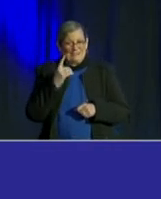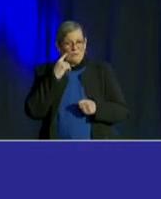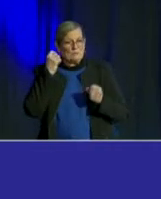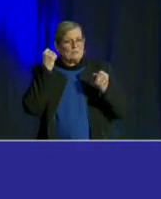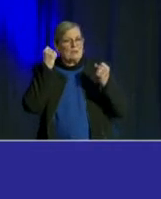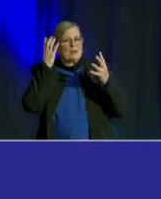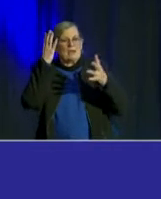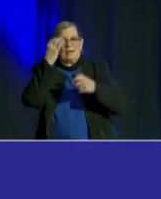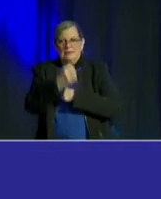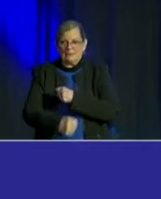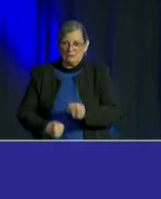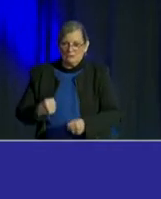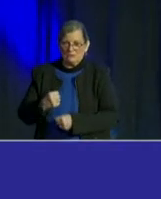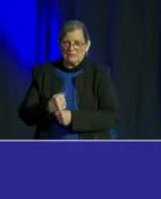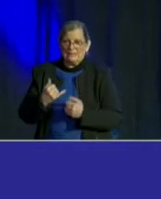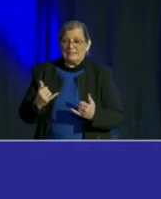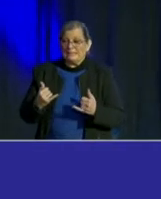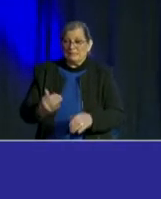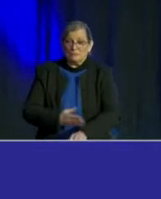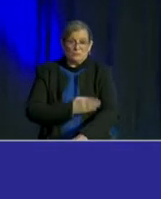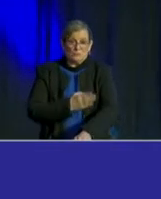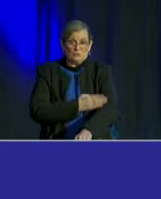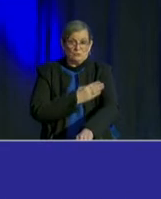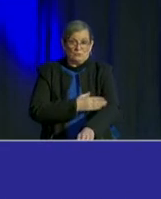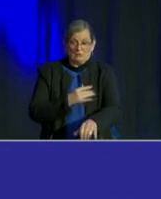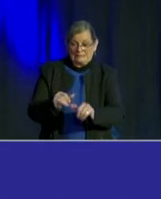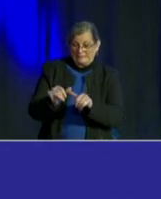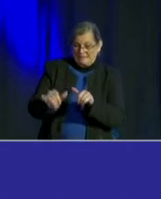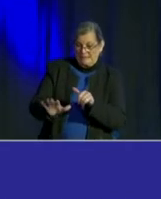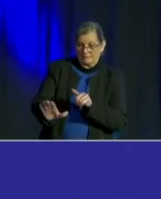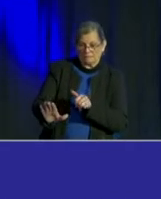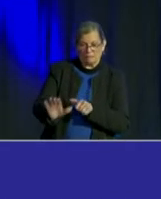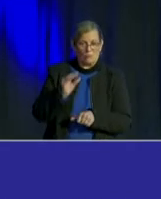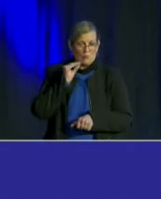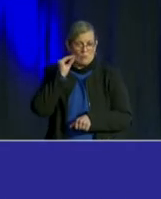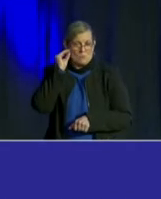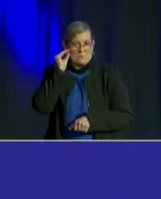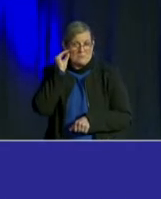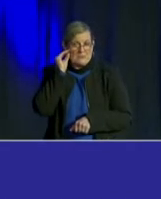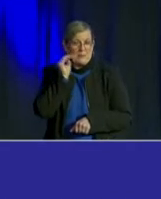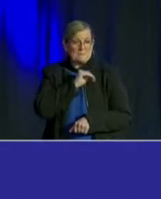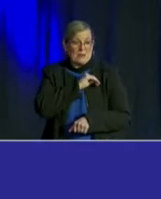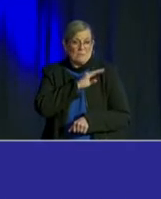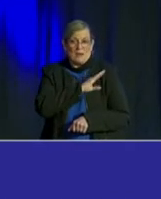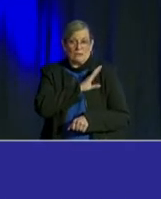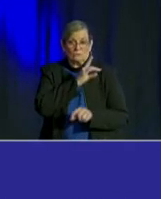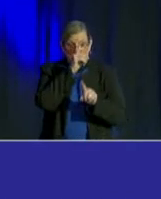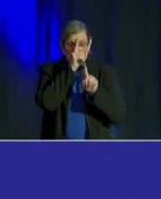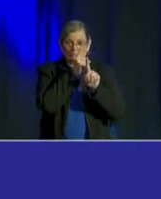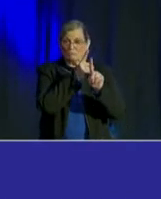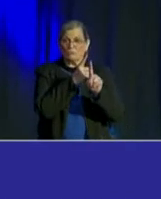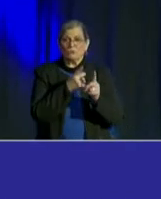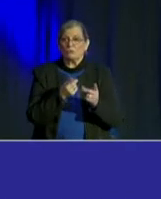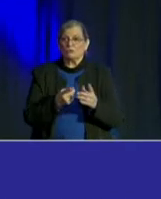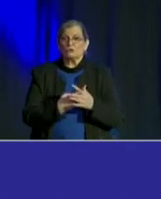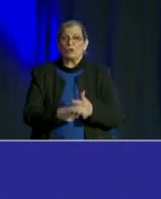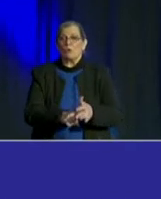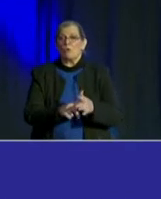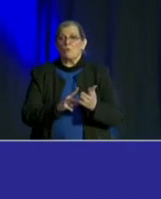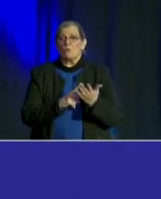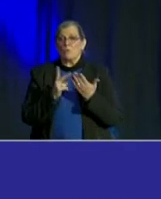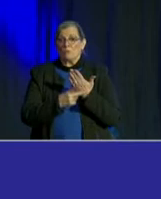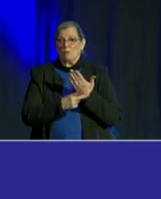need an improvement in order to stay in your home. So Mayor Bowser started a program with our Department of